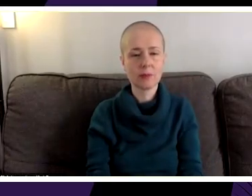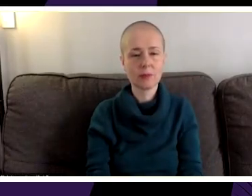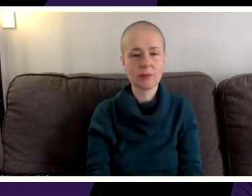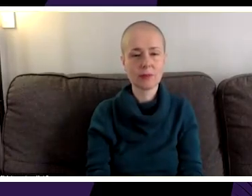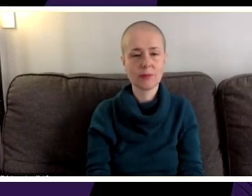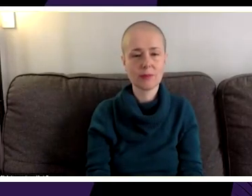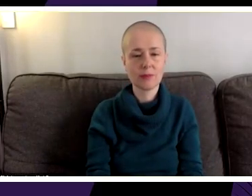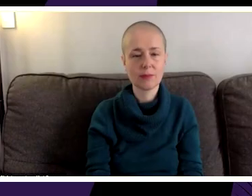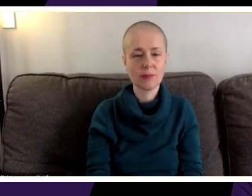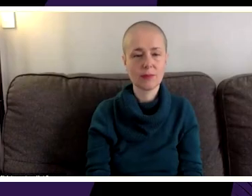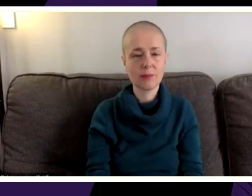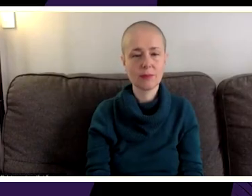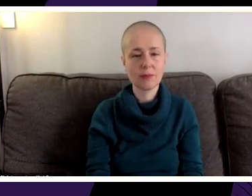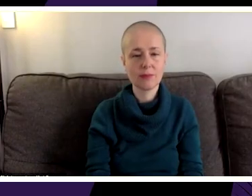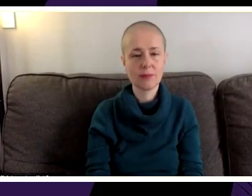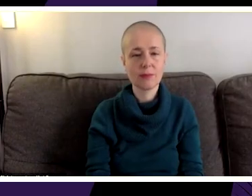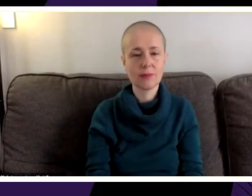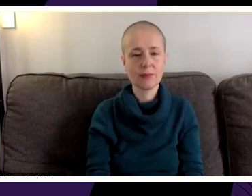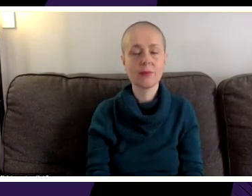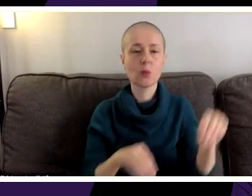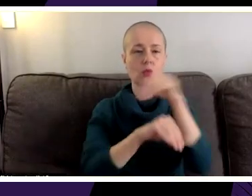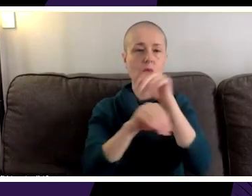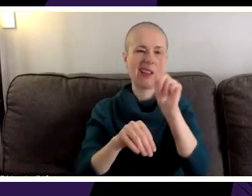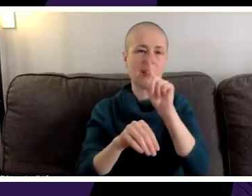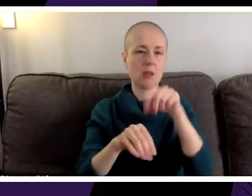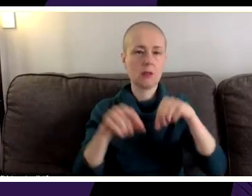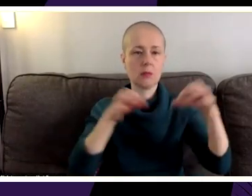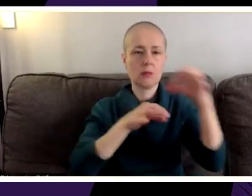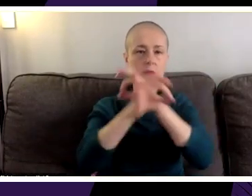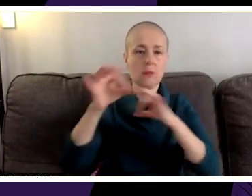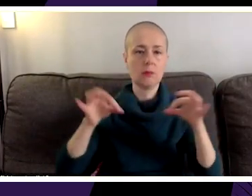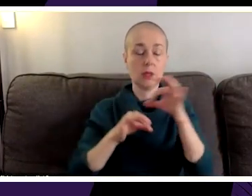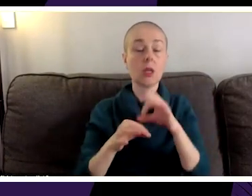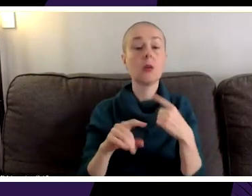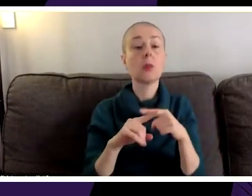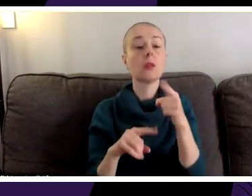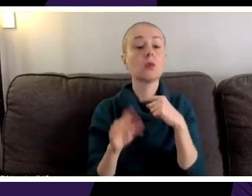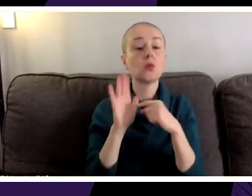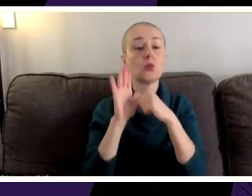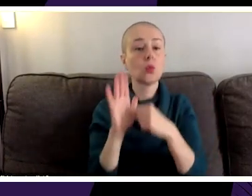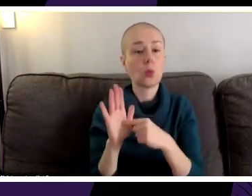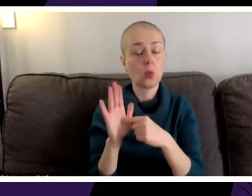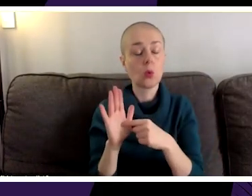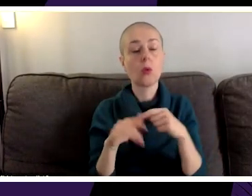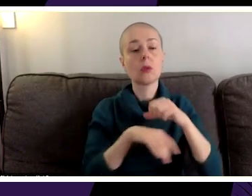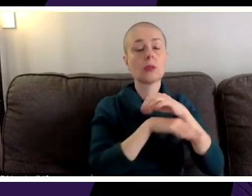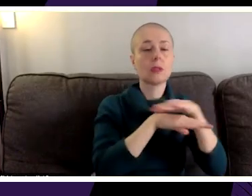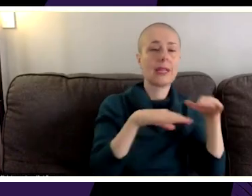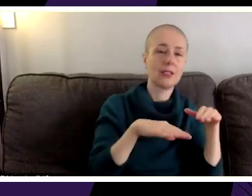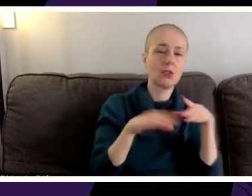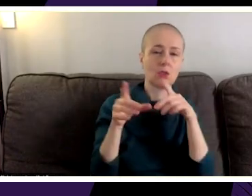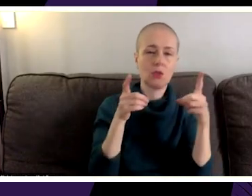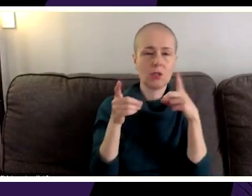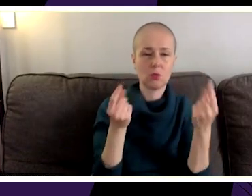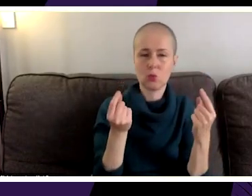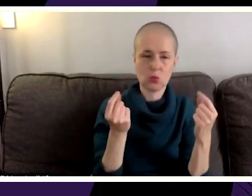these positions that you're going to. There's also built-in stage directions. So this was